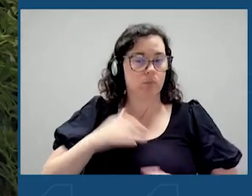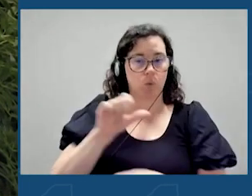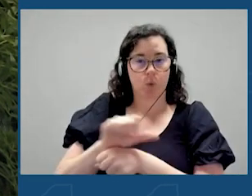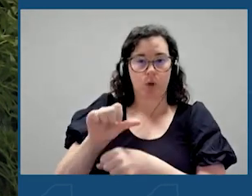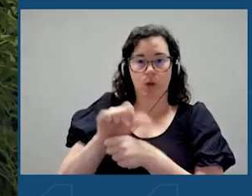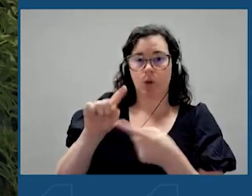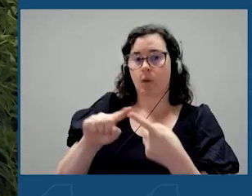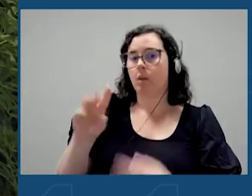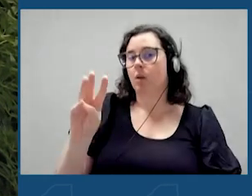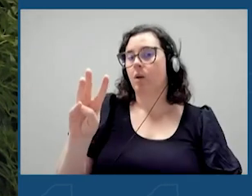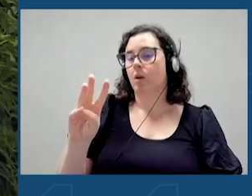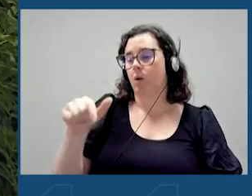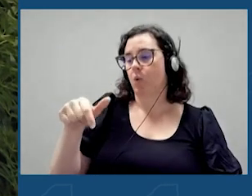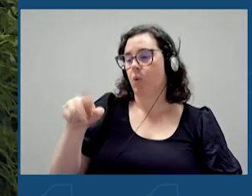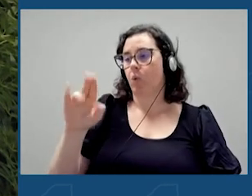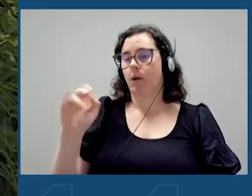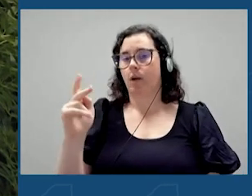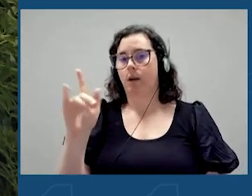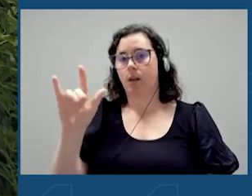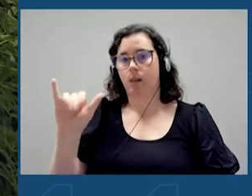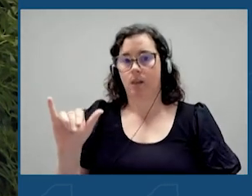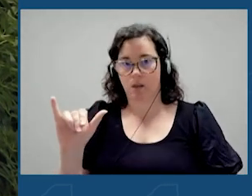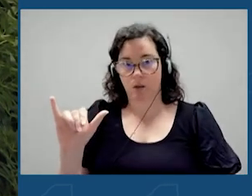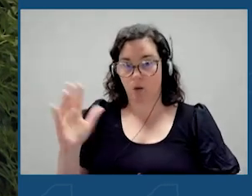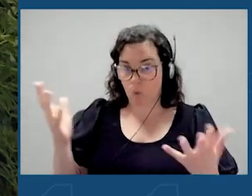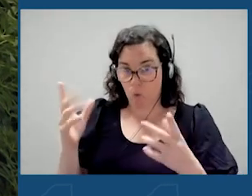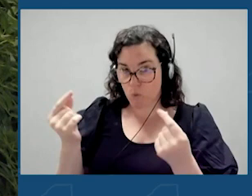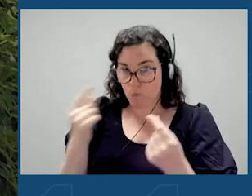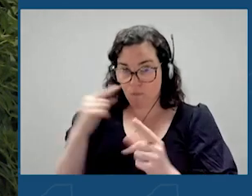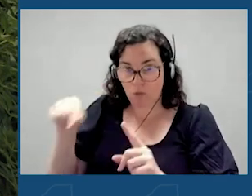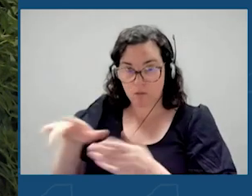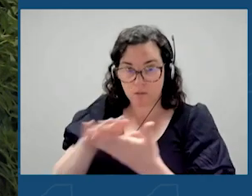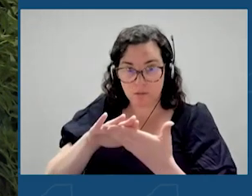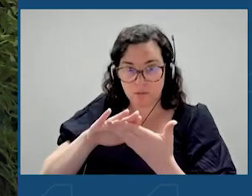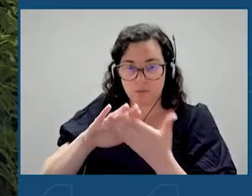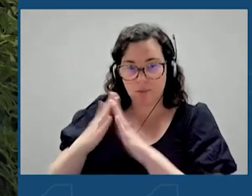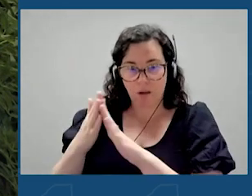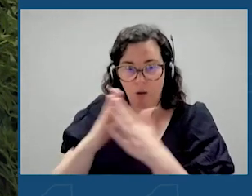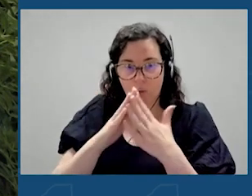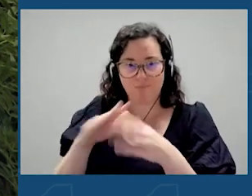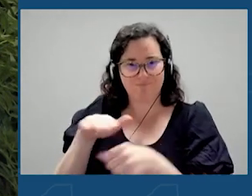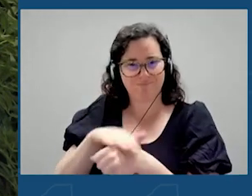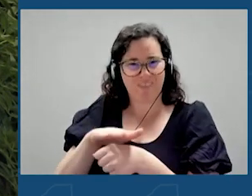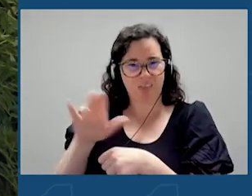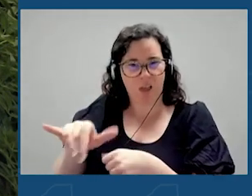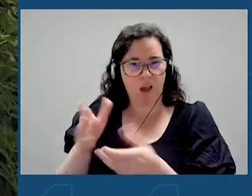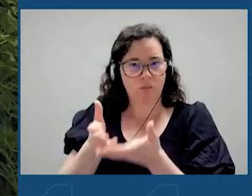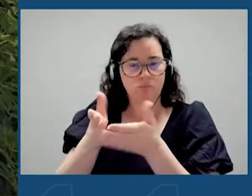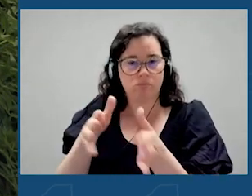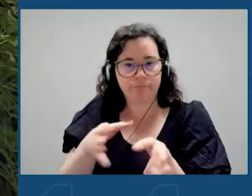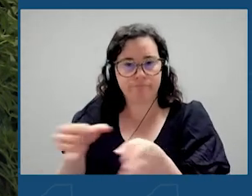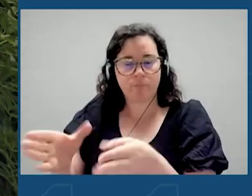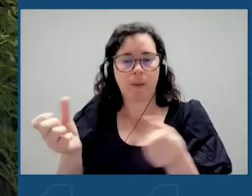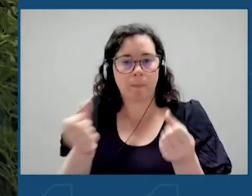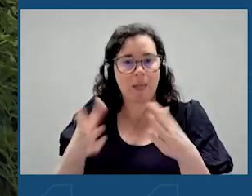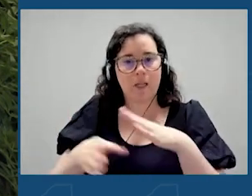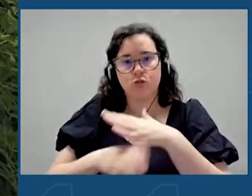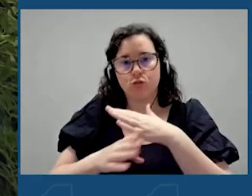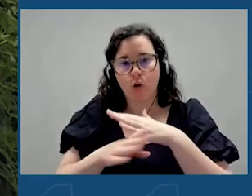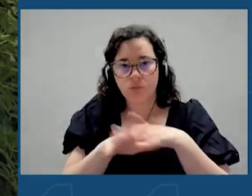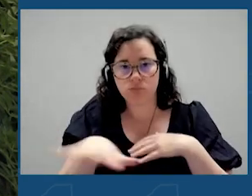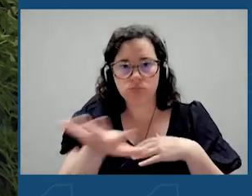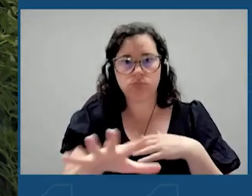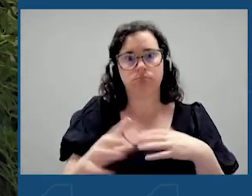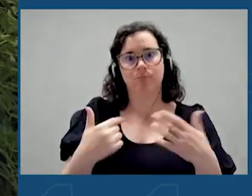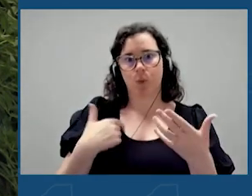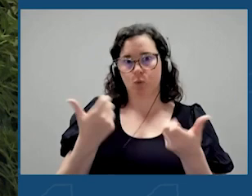do for the town of Ulster around the Esopus Creek. And, there's been a lot of soccer fields and things like that. So, we're trying to